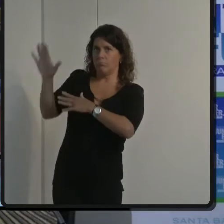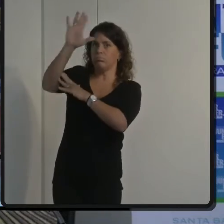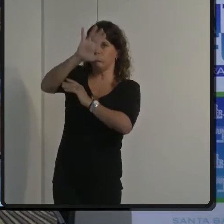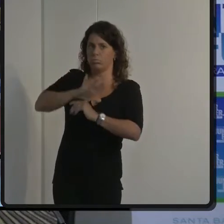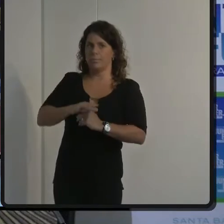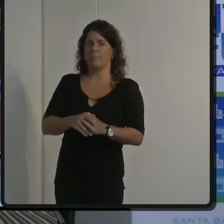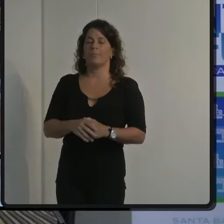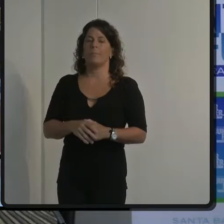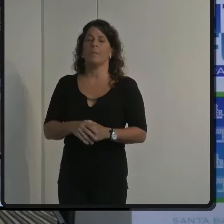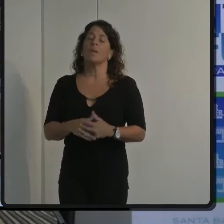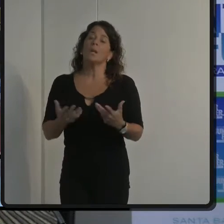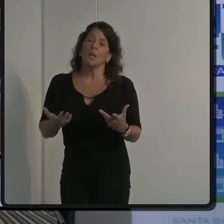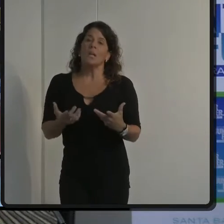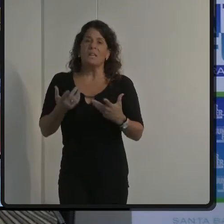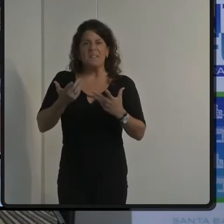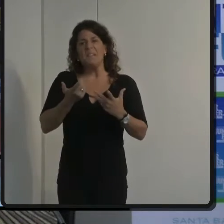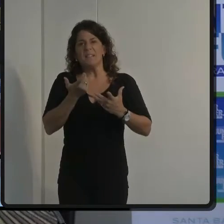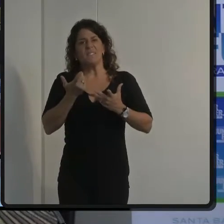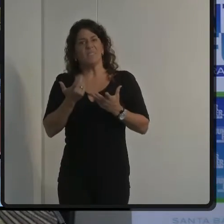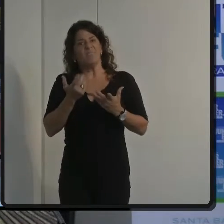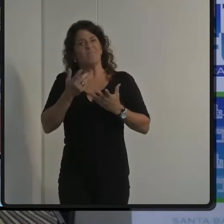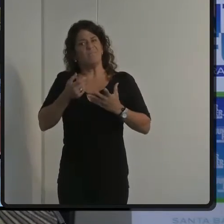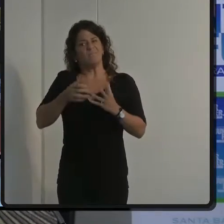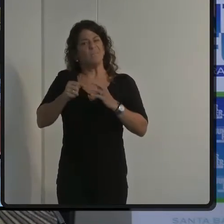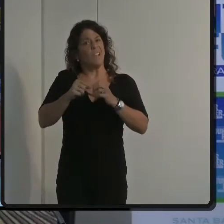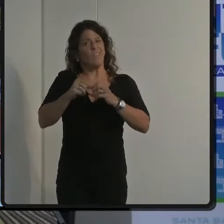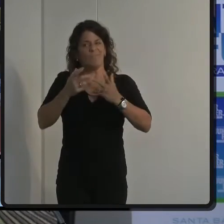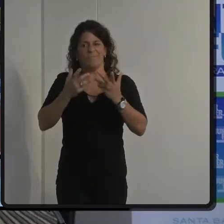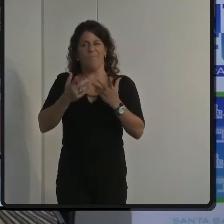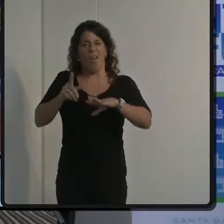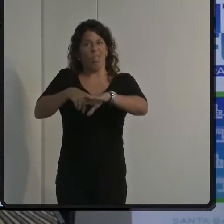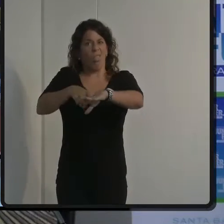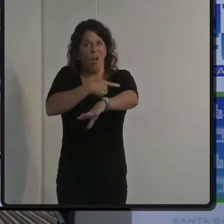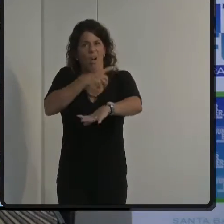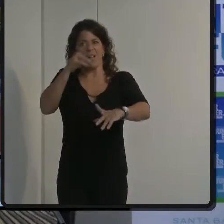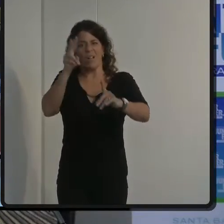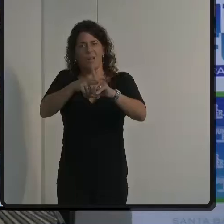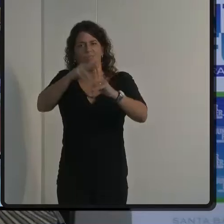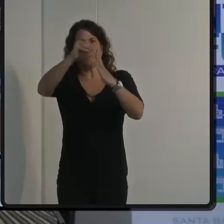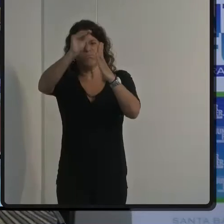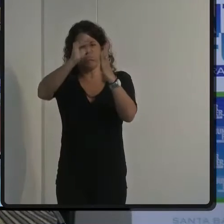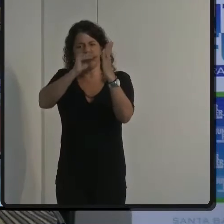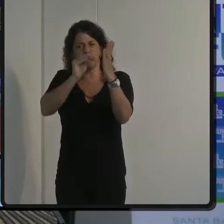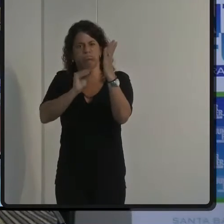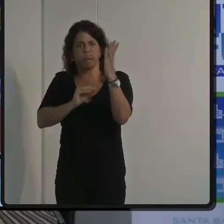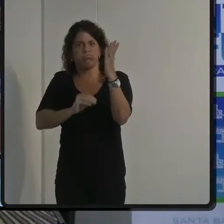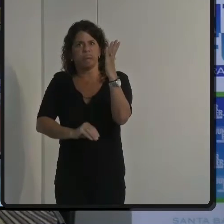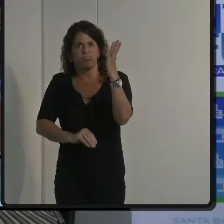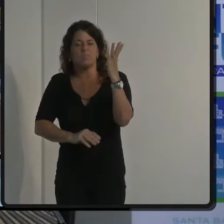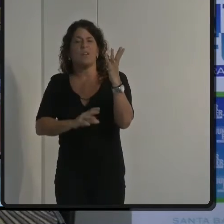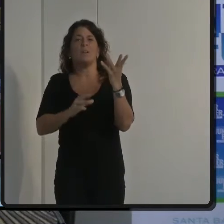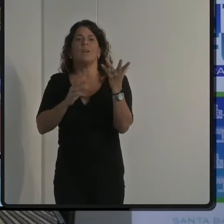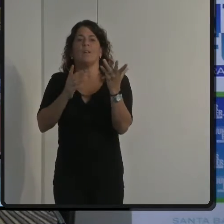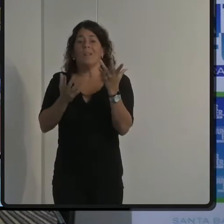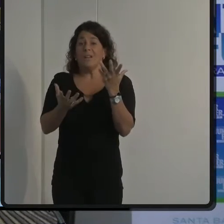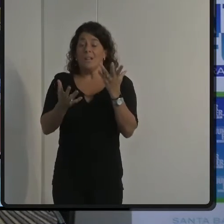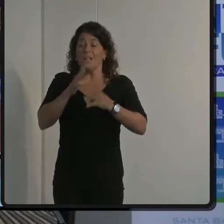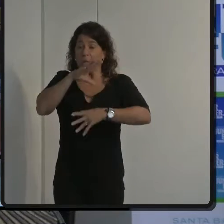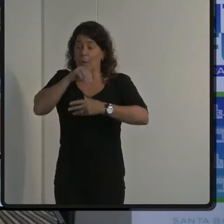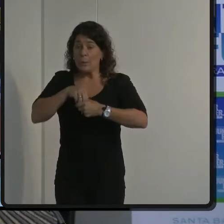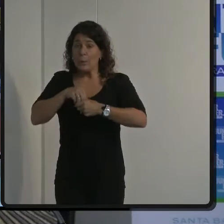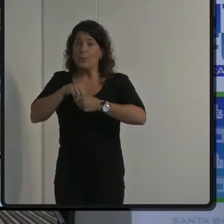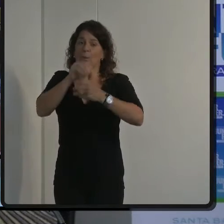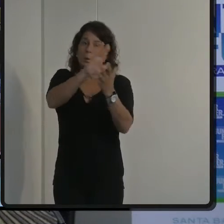it's a fairly extensive application, requires quite a bit of input from the schools,